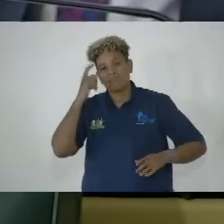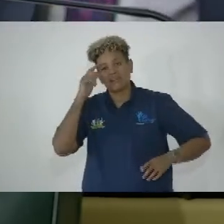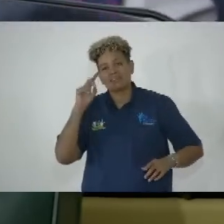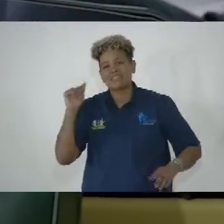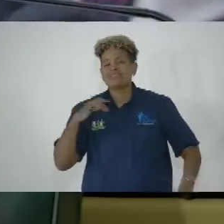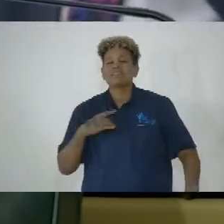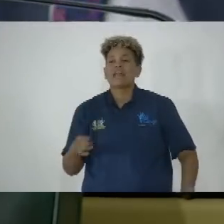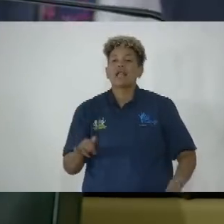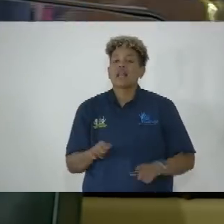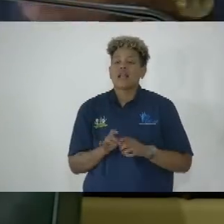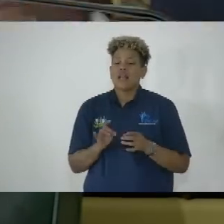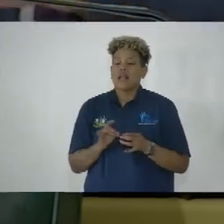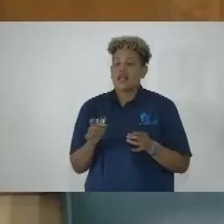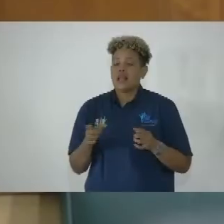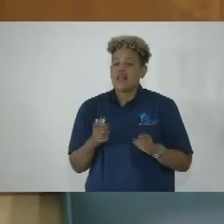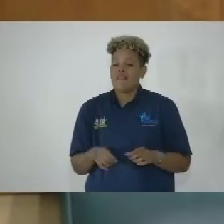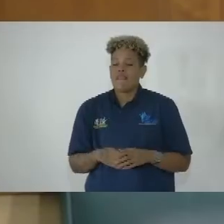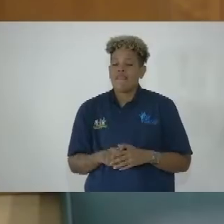there.